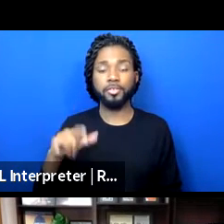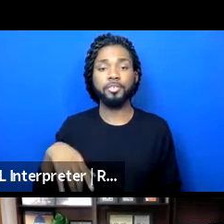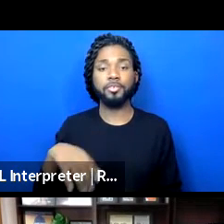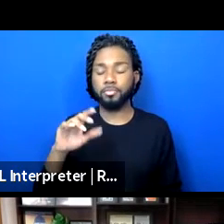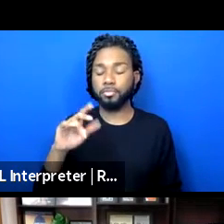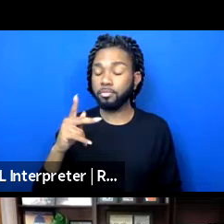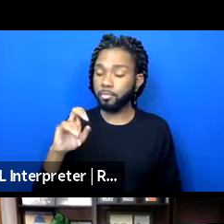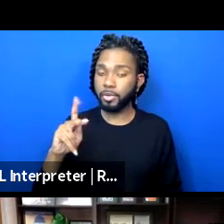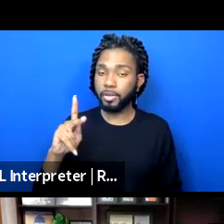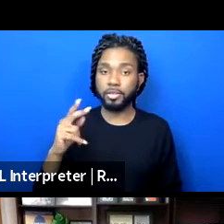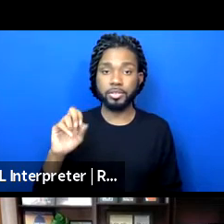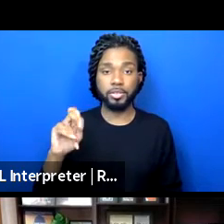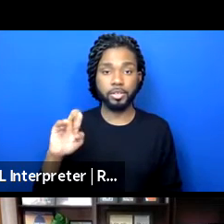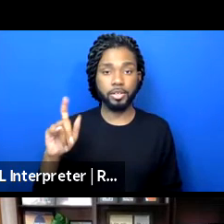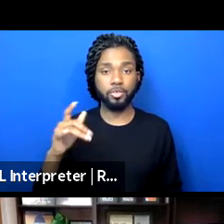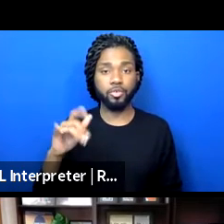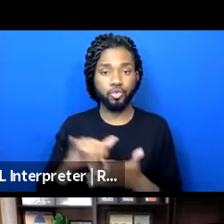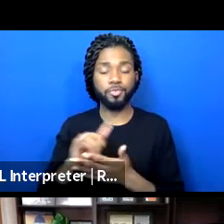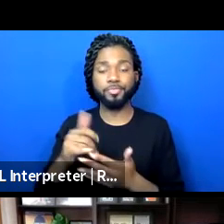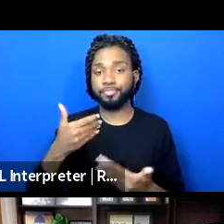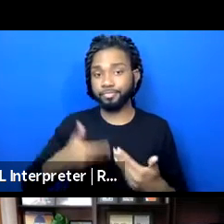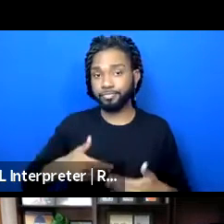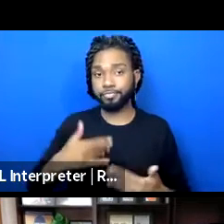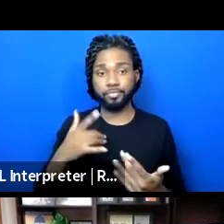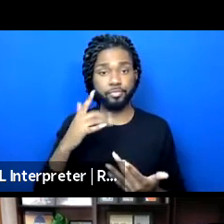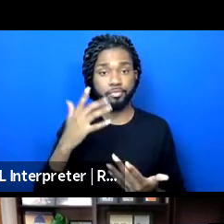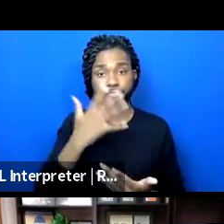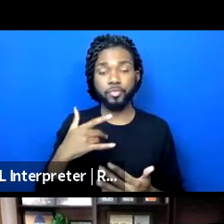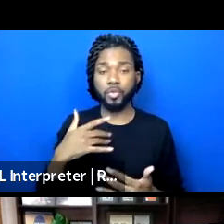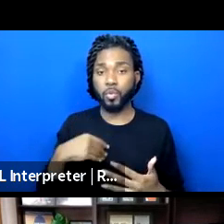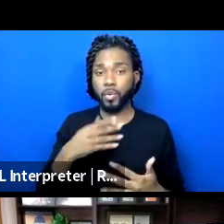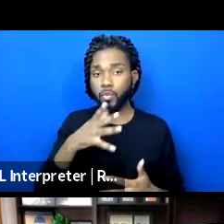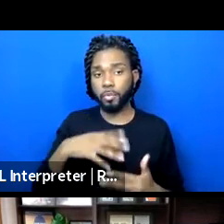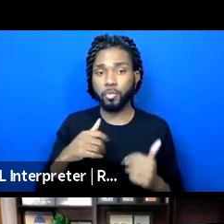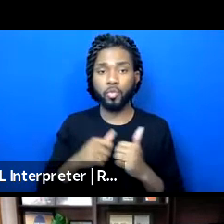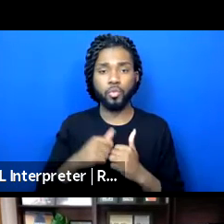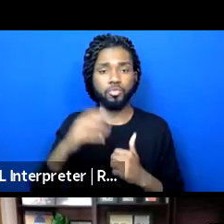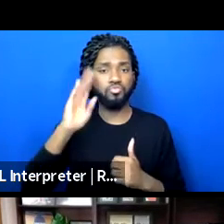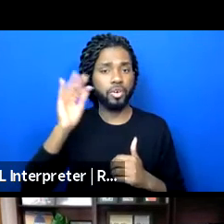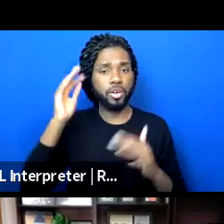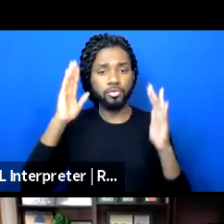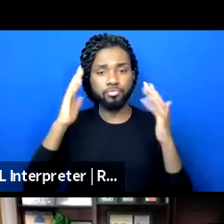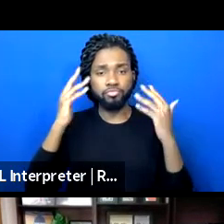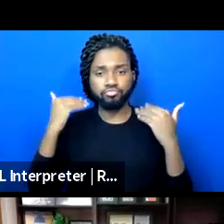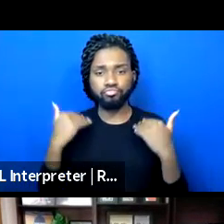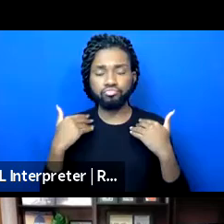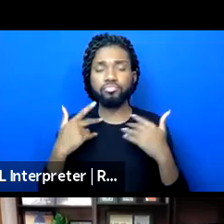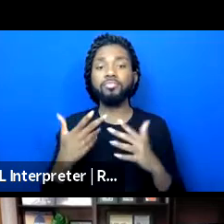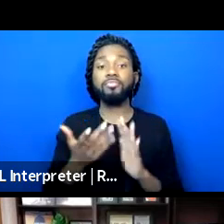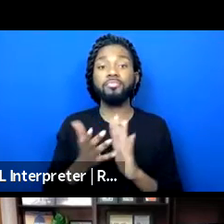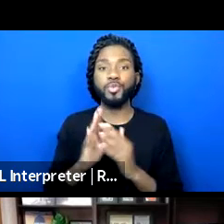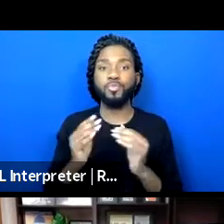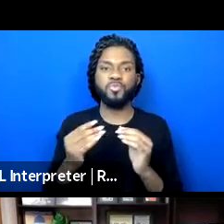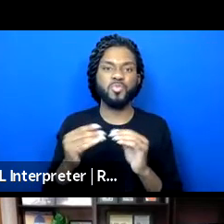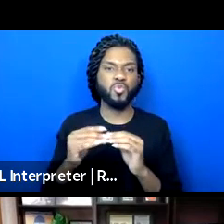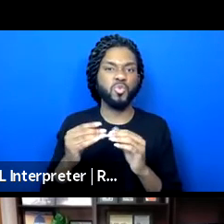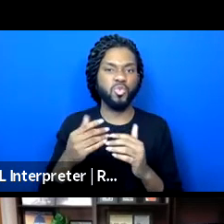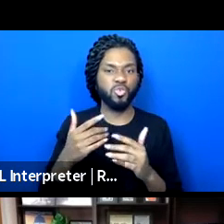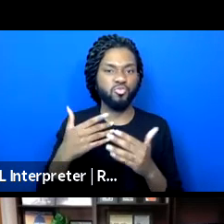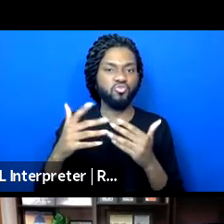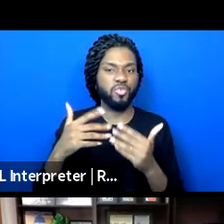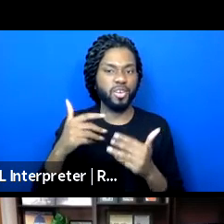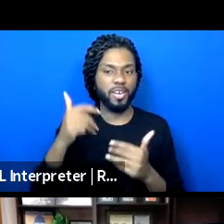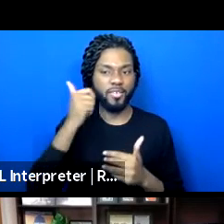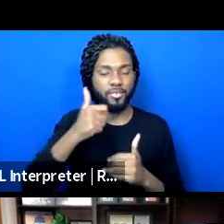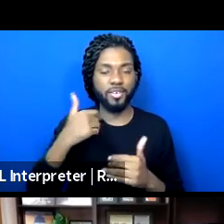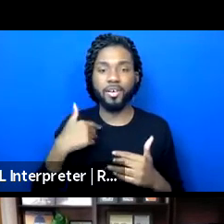here. My visual description is I'm a white woman with shoulder length brown hair that's turning grayer every day. I'm